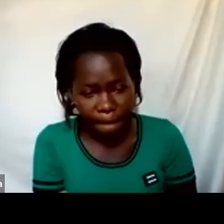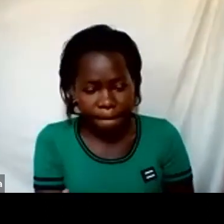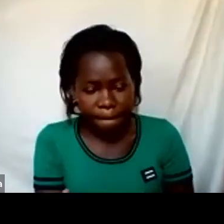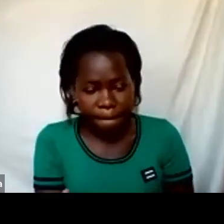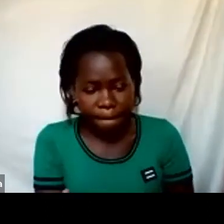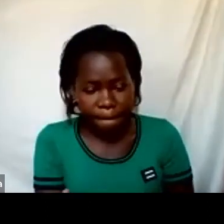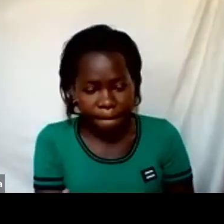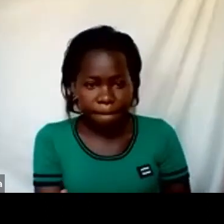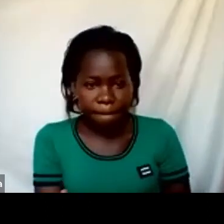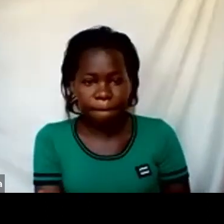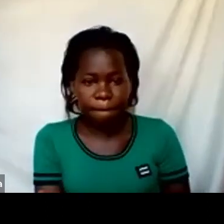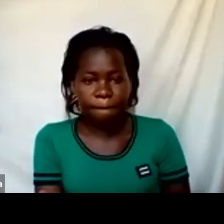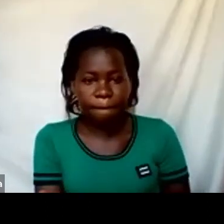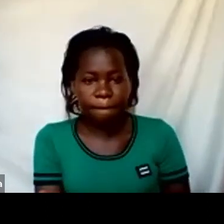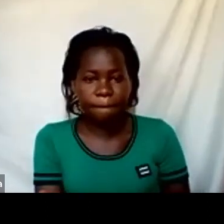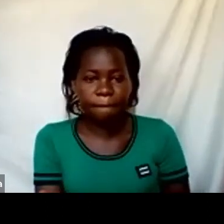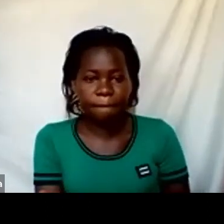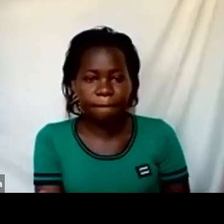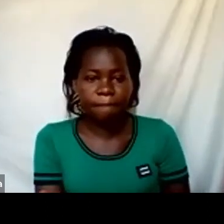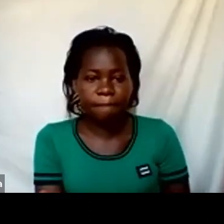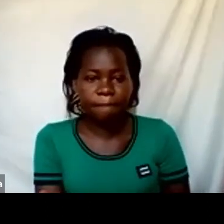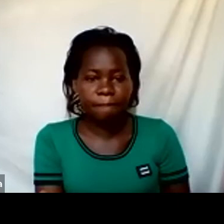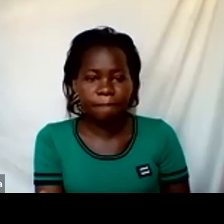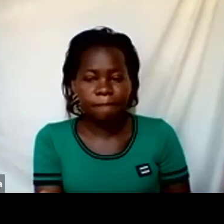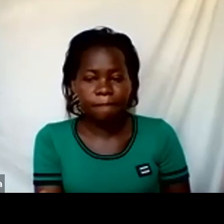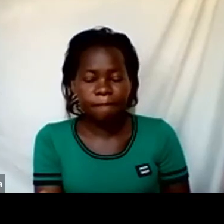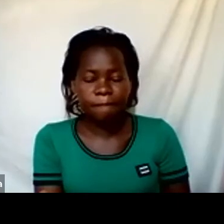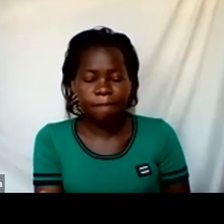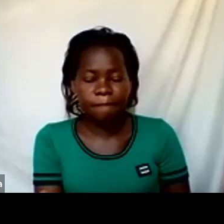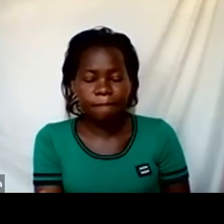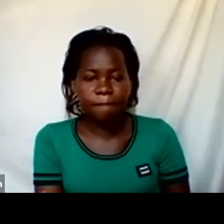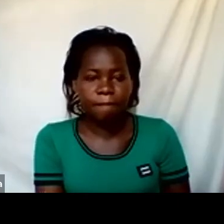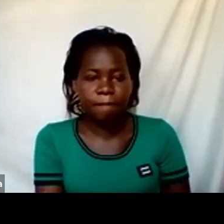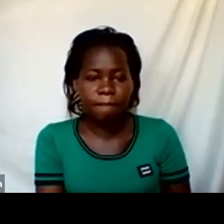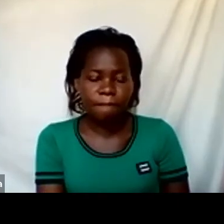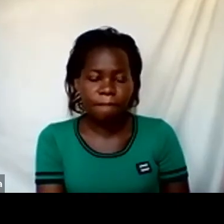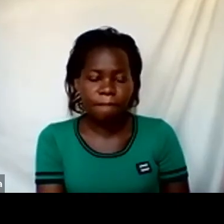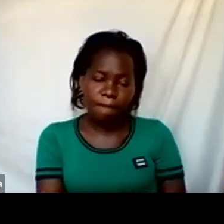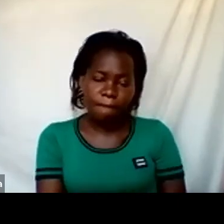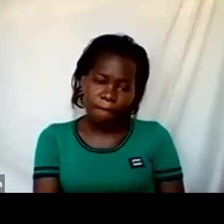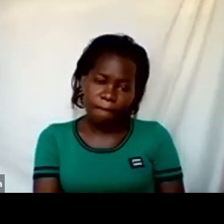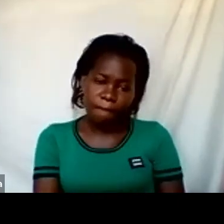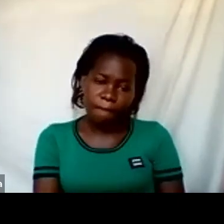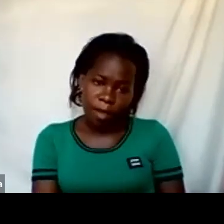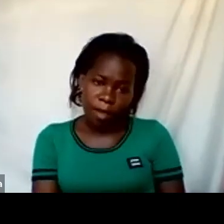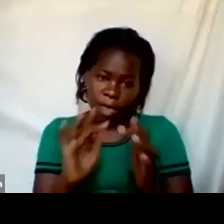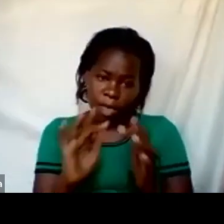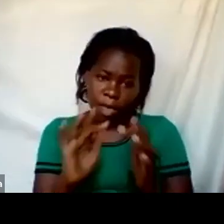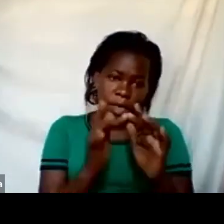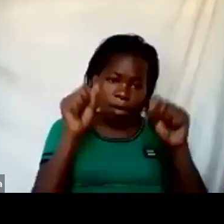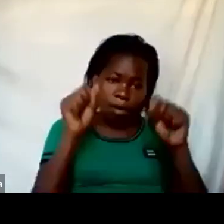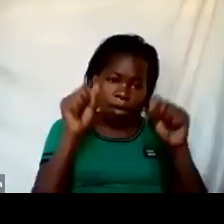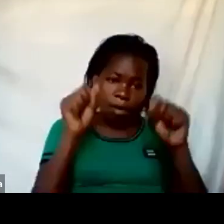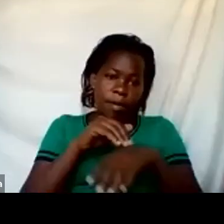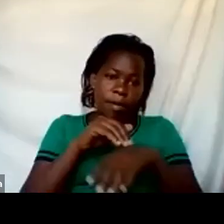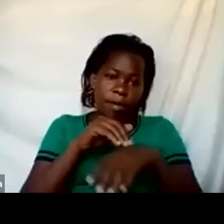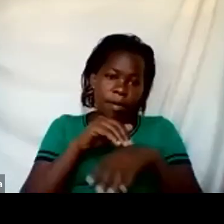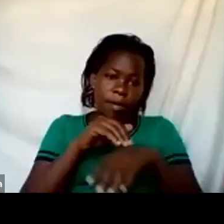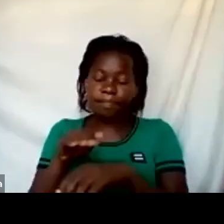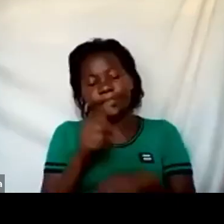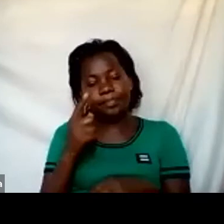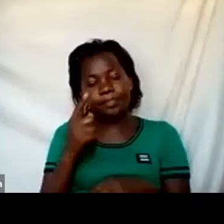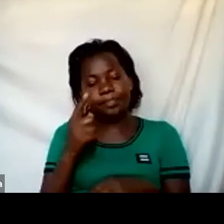digital platform, I think, was ready by today morning, and an email should be going out, if it hasn't done so, probably tomorrow,